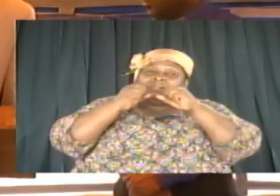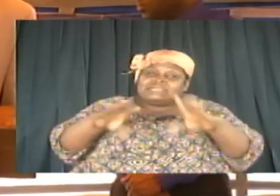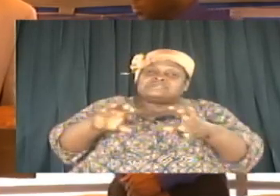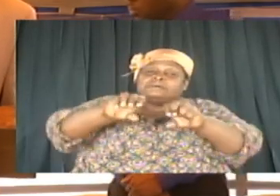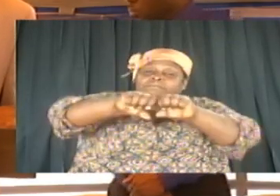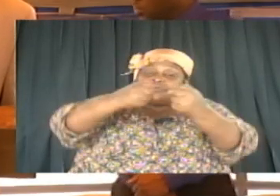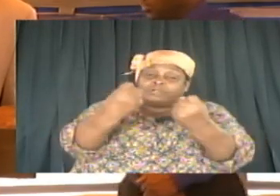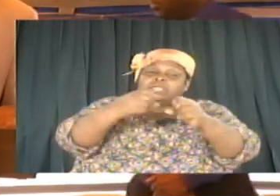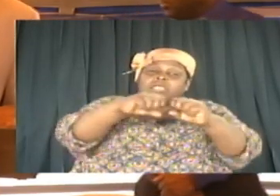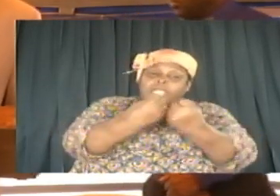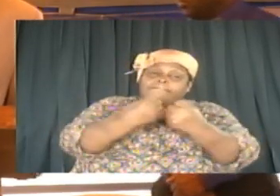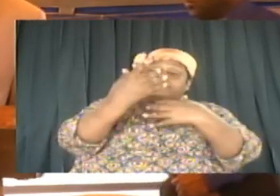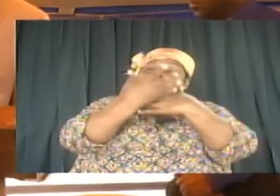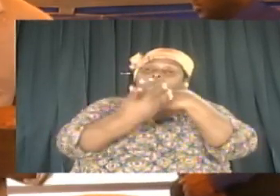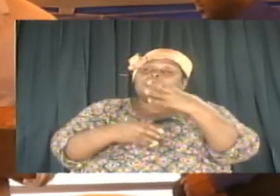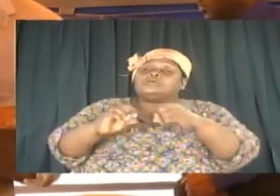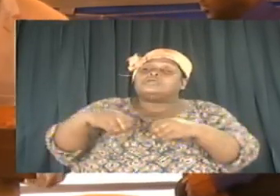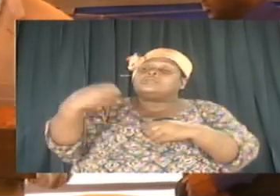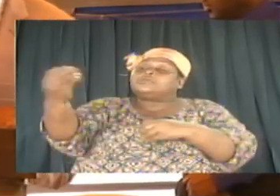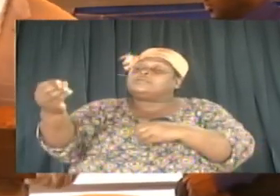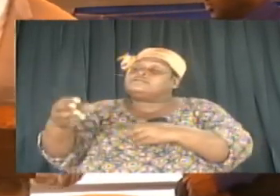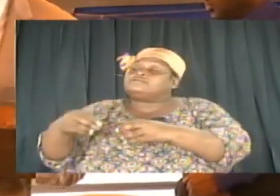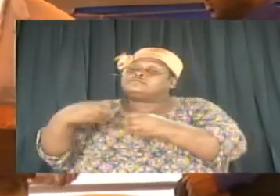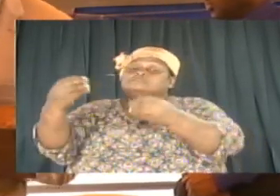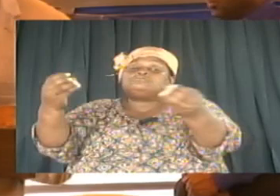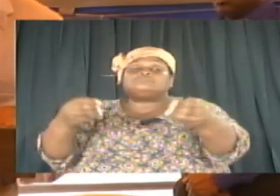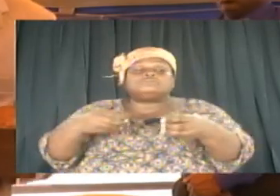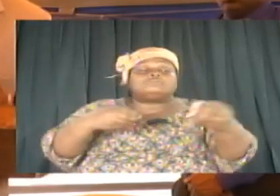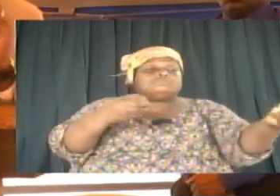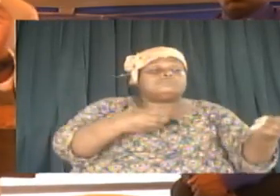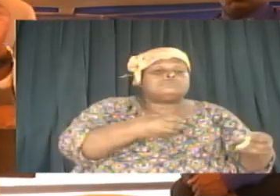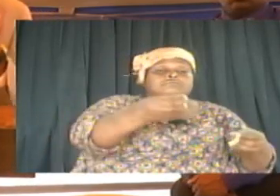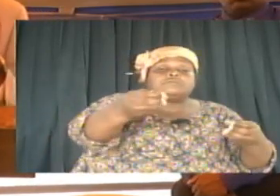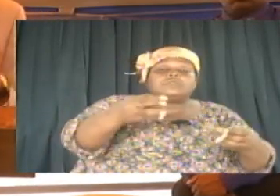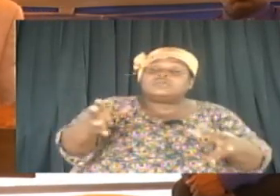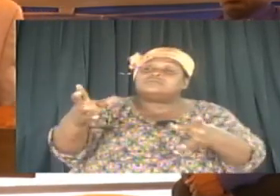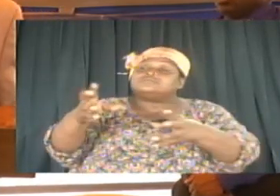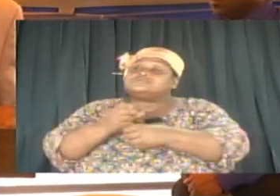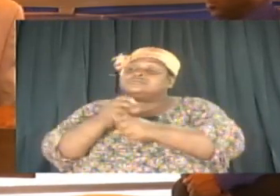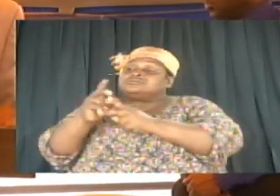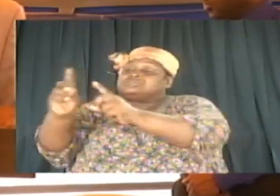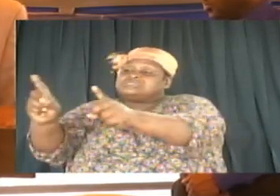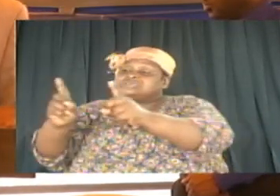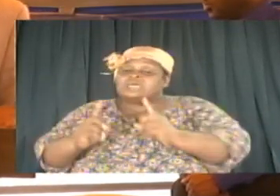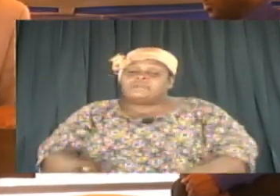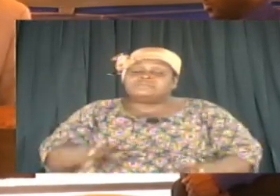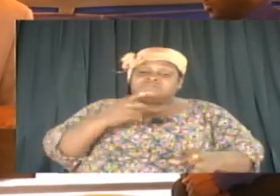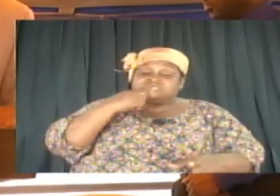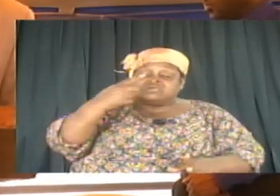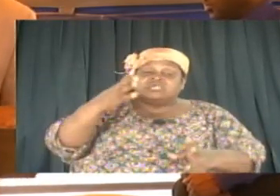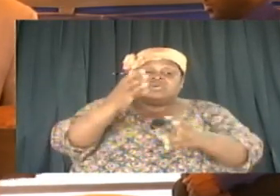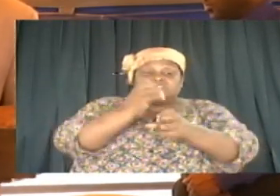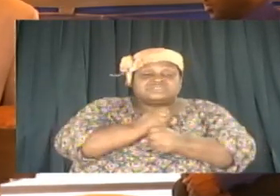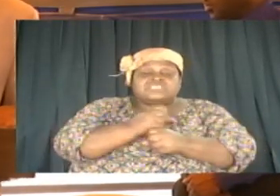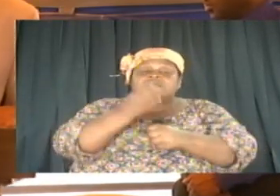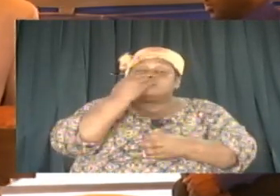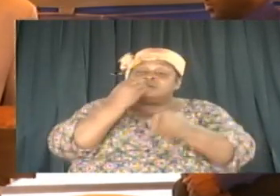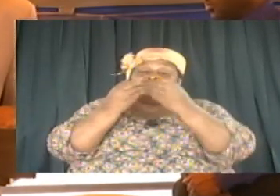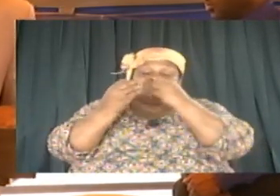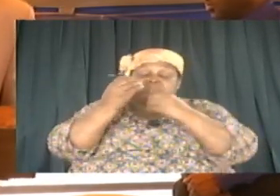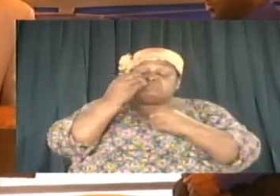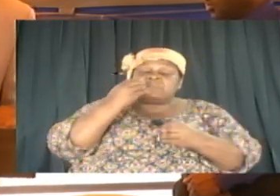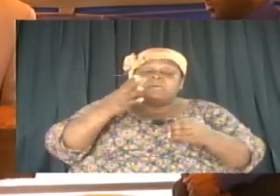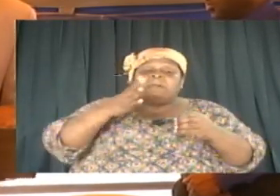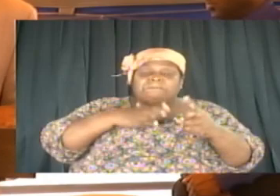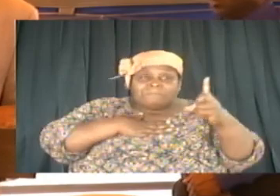it and gave it to the disciples and said, Take, eat, this is my body.